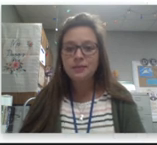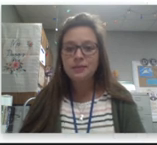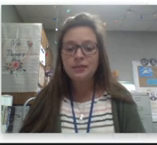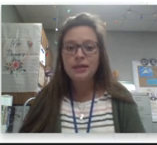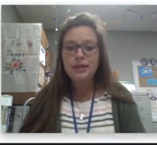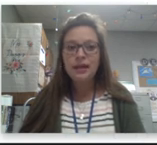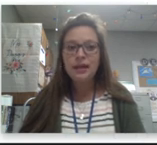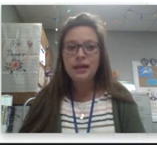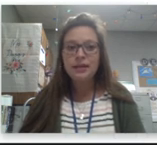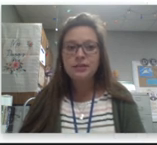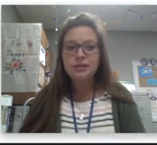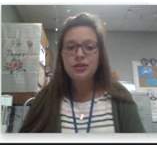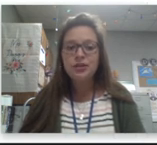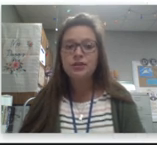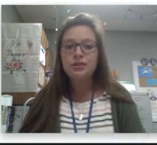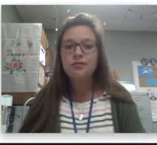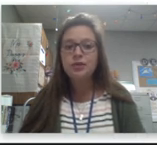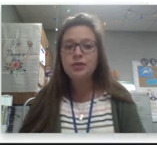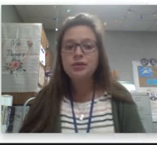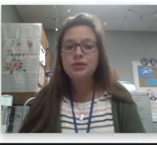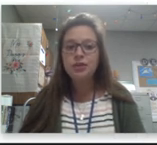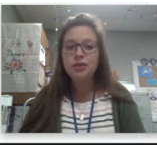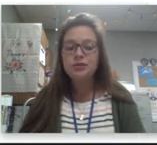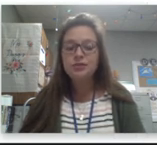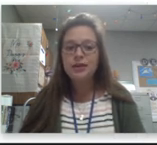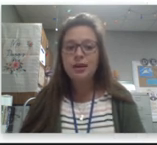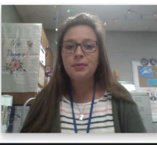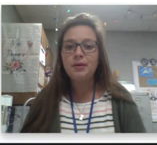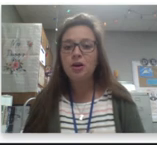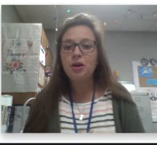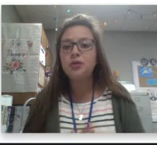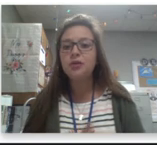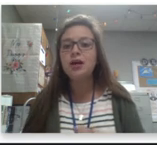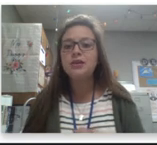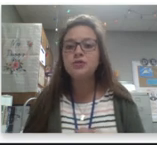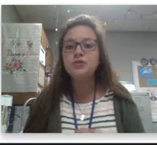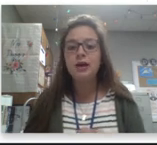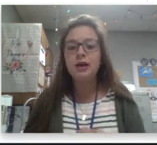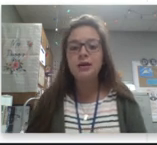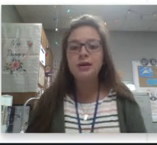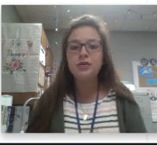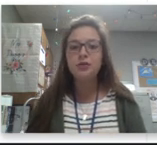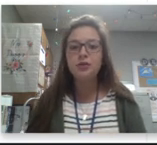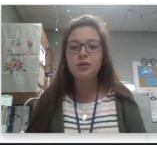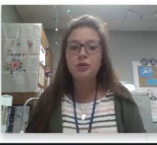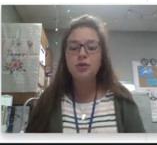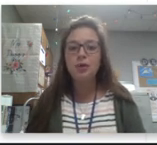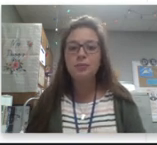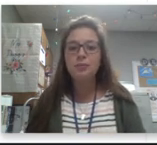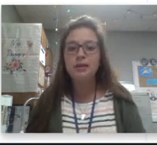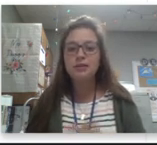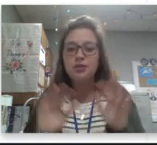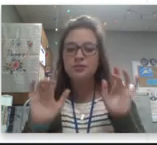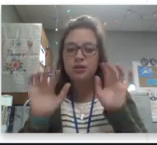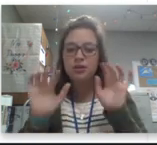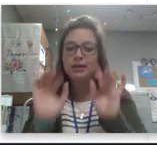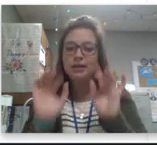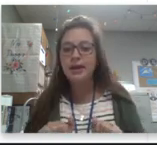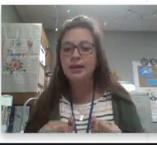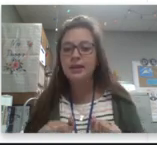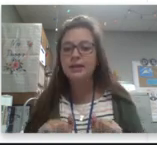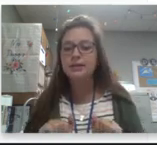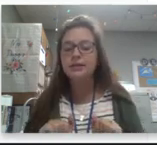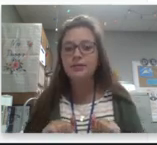up. And you can only view it on your end right now, but on Google Classroom, I will make you your own copy because you have to go in